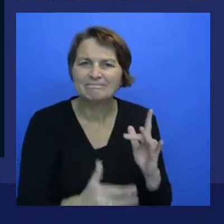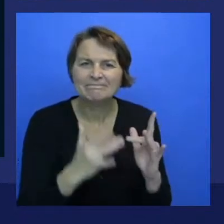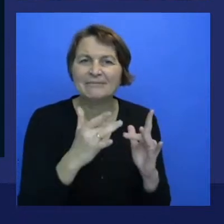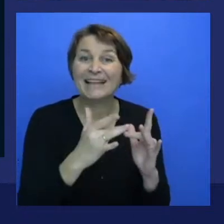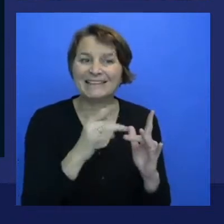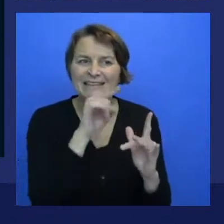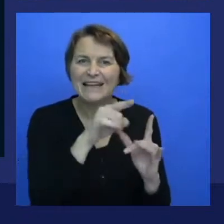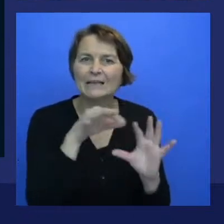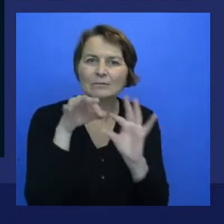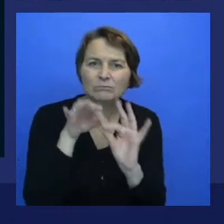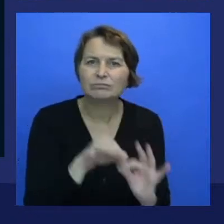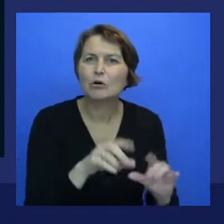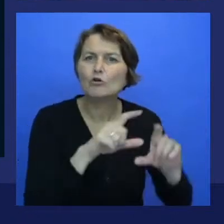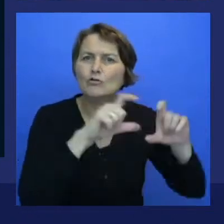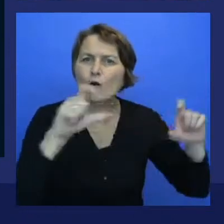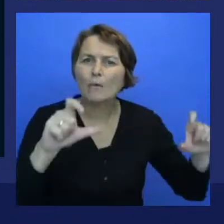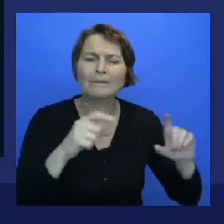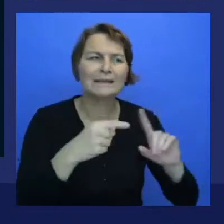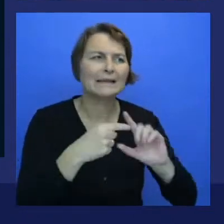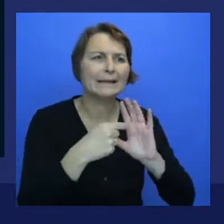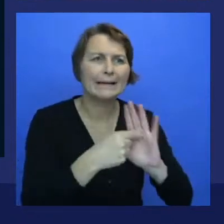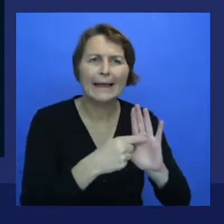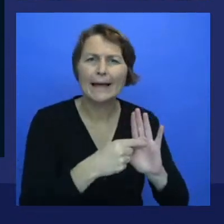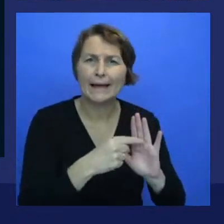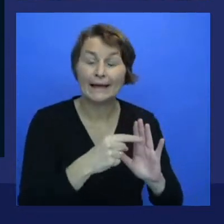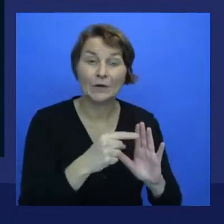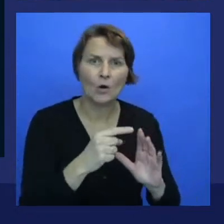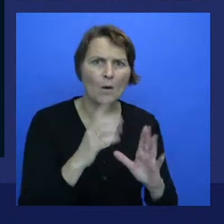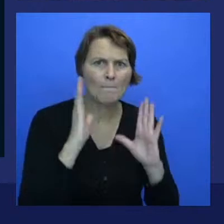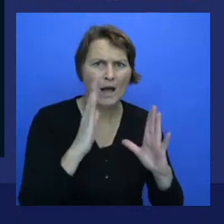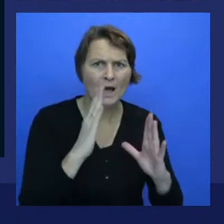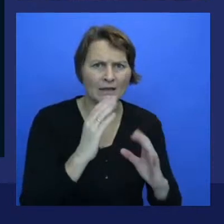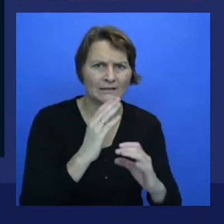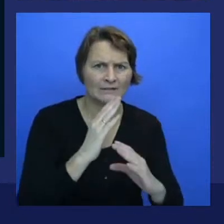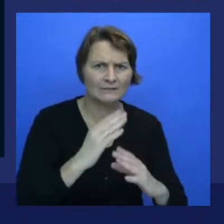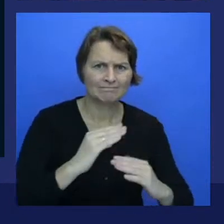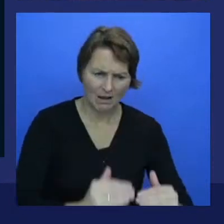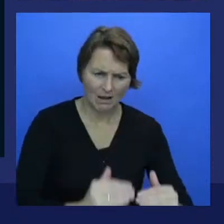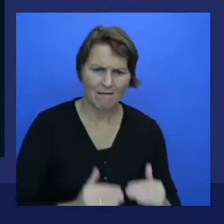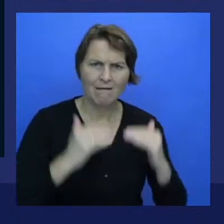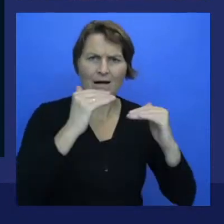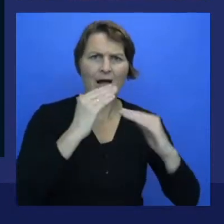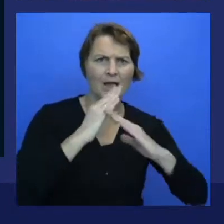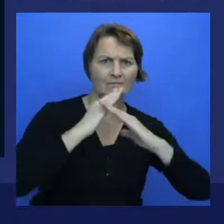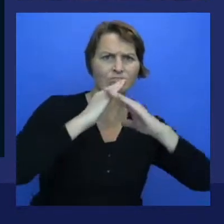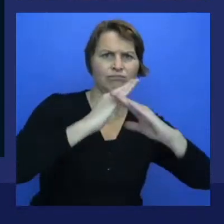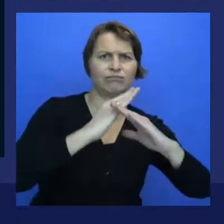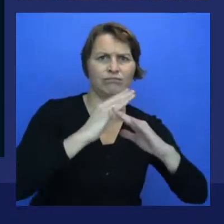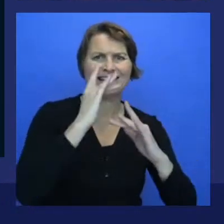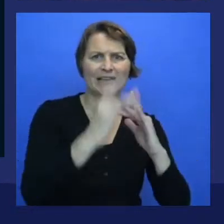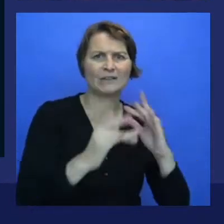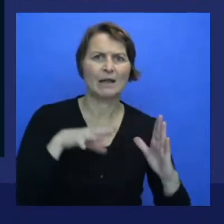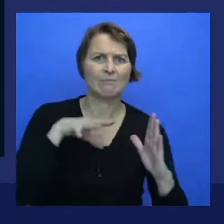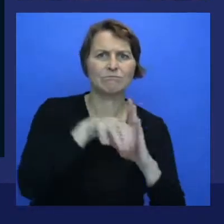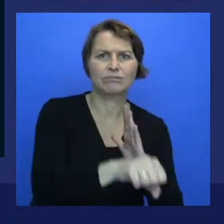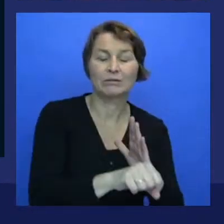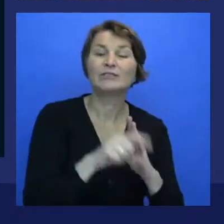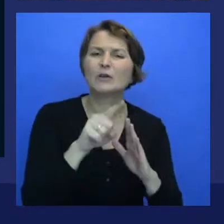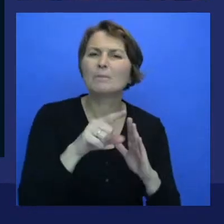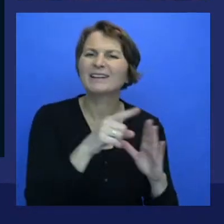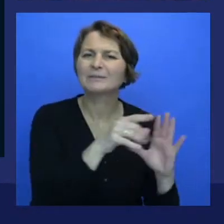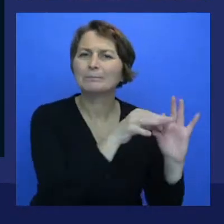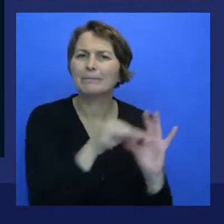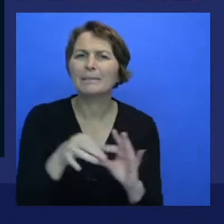of applications, it's better to start looking into the custom models that are available on Azure as well, in the Azure ML